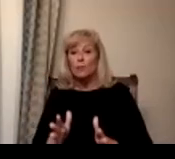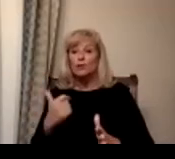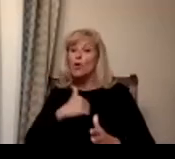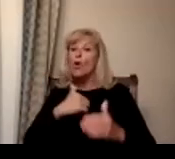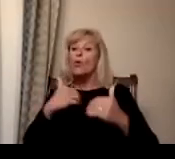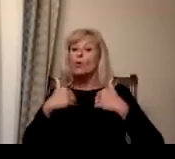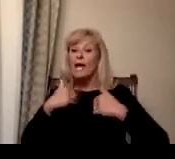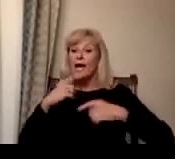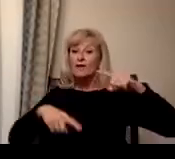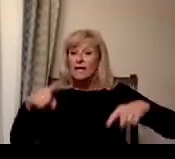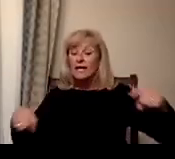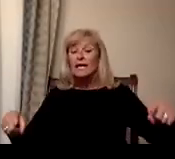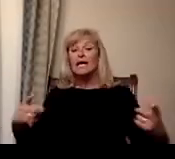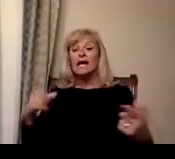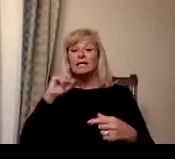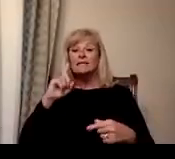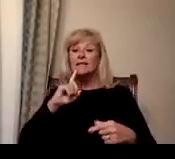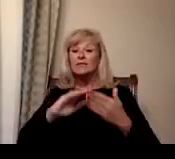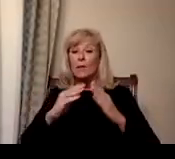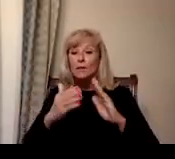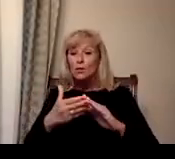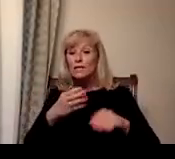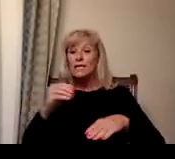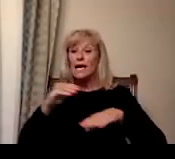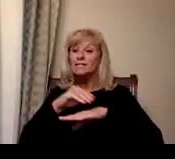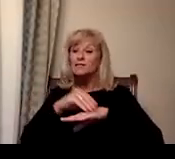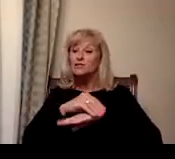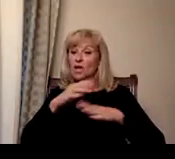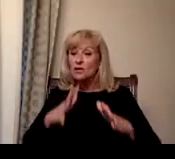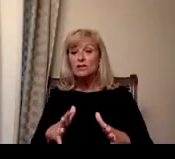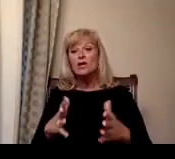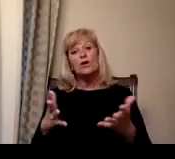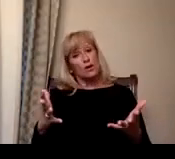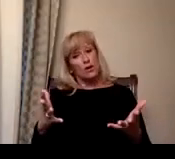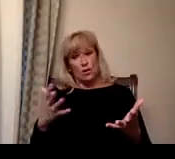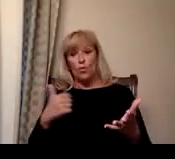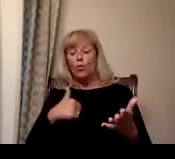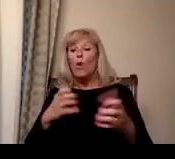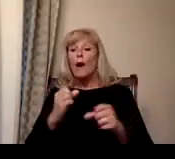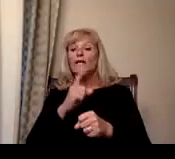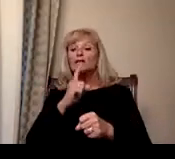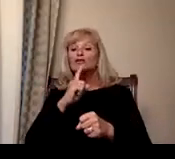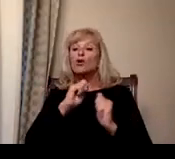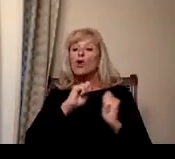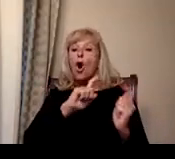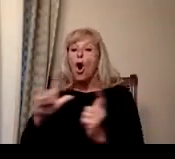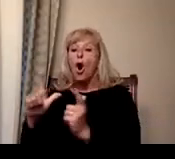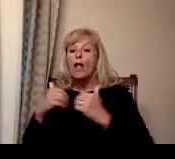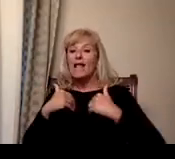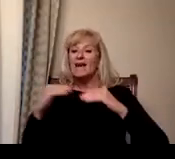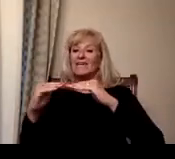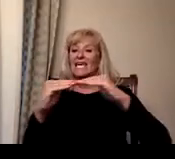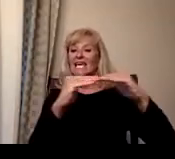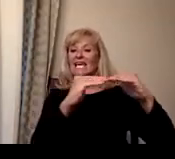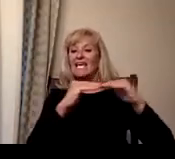excellent hearing impaired community and consultants. So we are making sure that everyone has equal access to